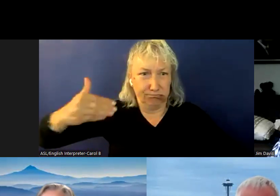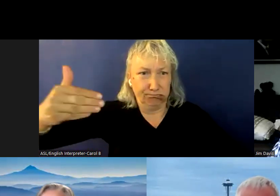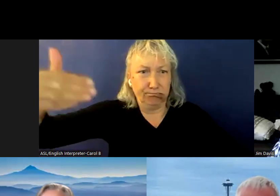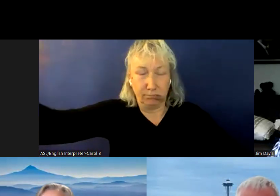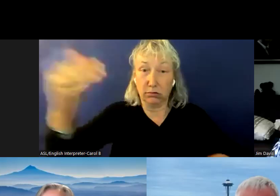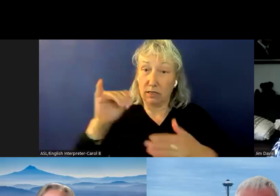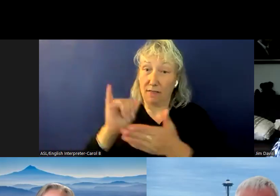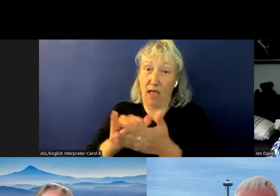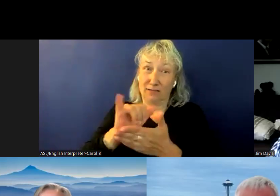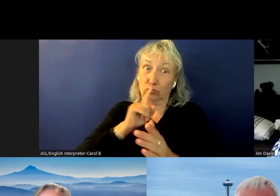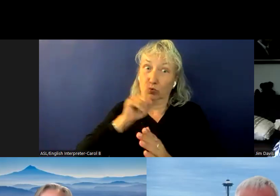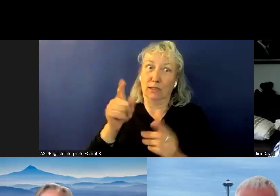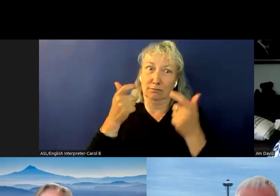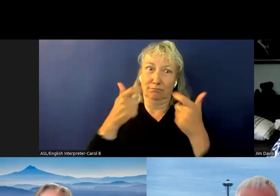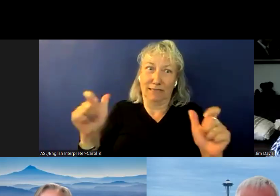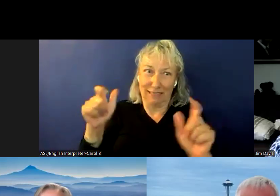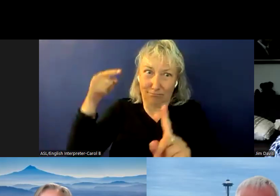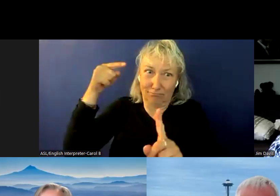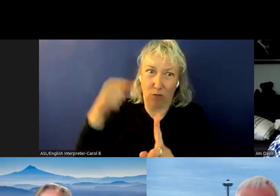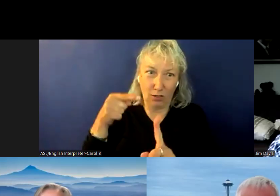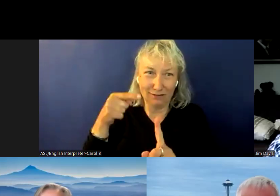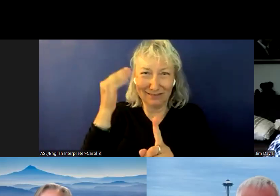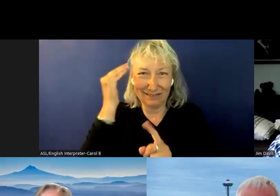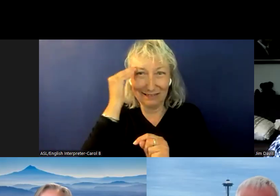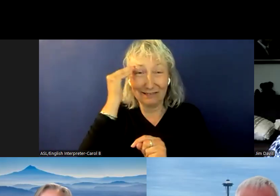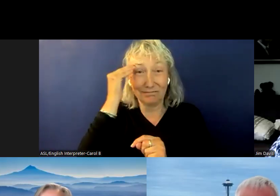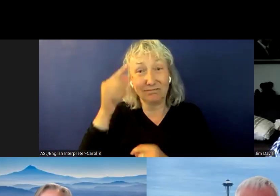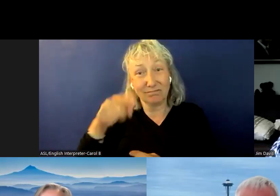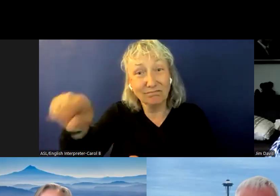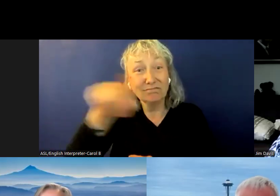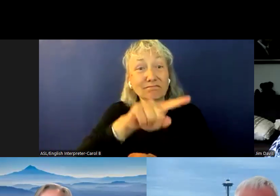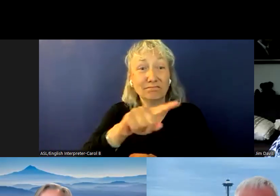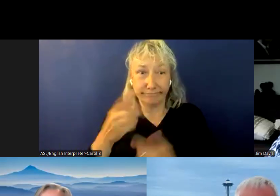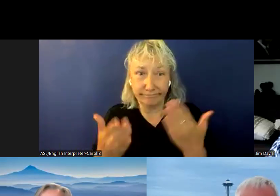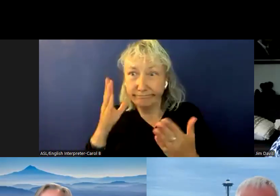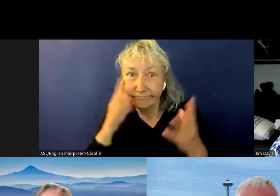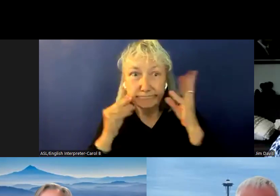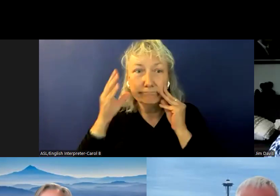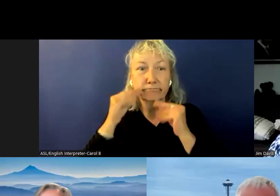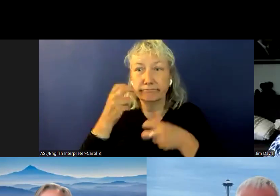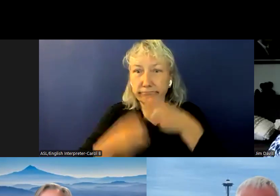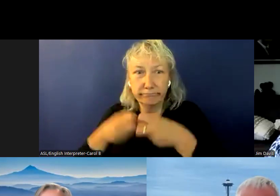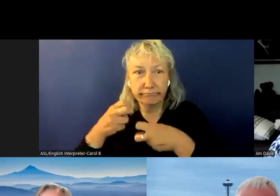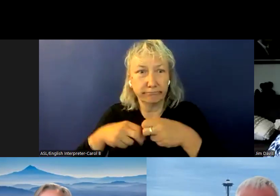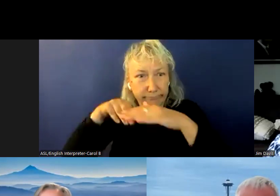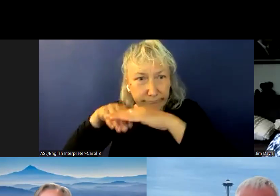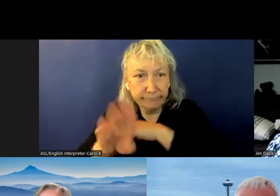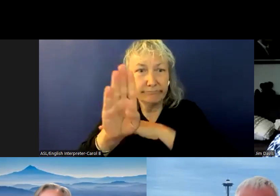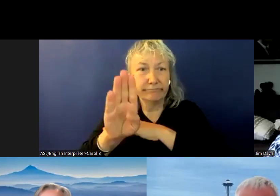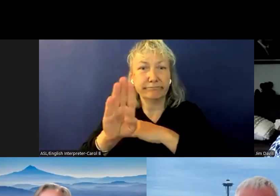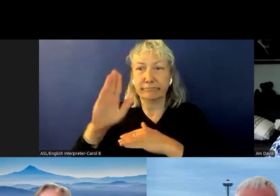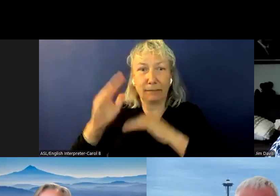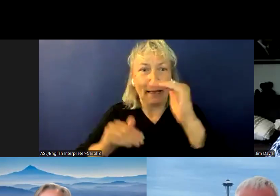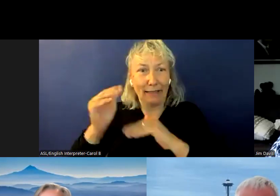about. Many of you certainly face the problems getting into buildings or public